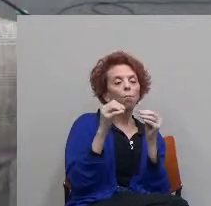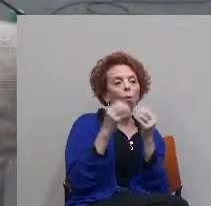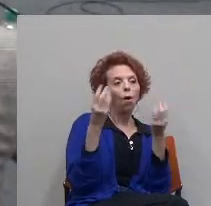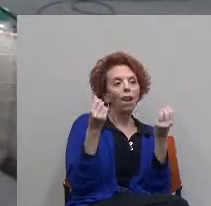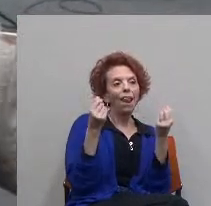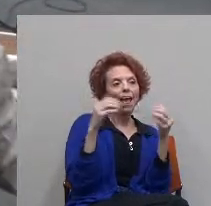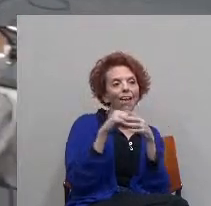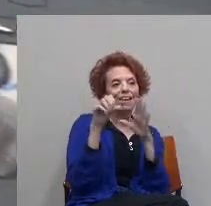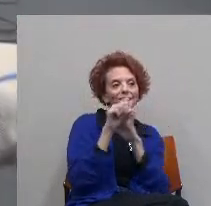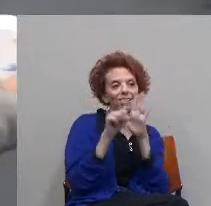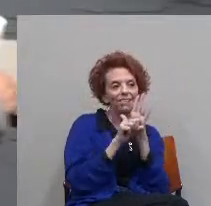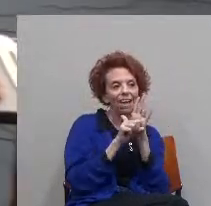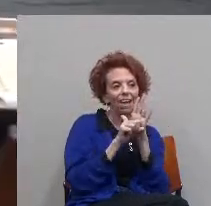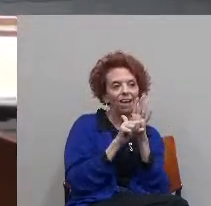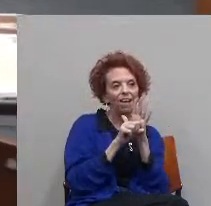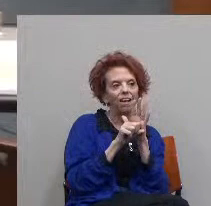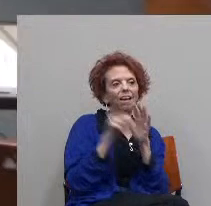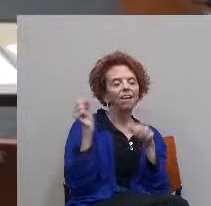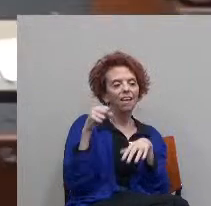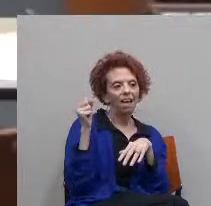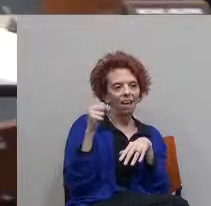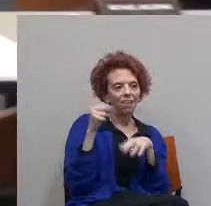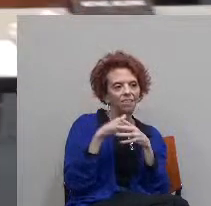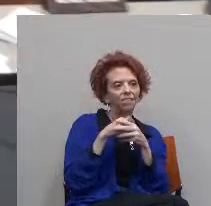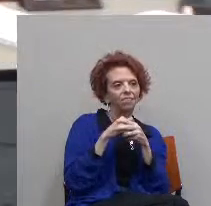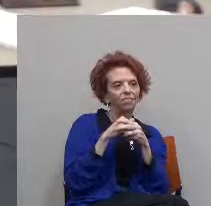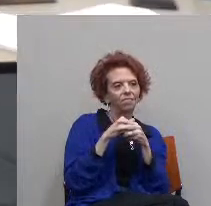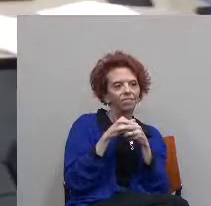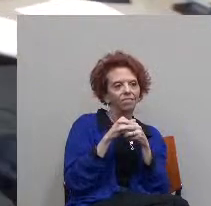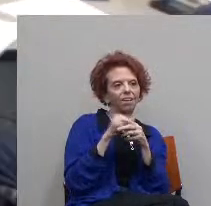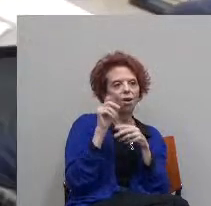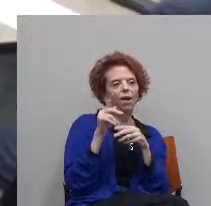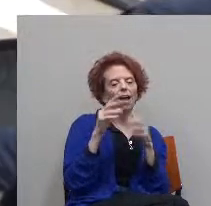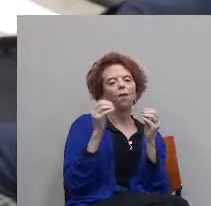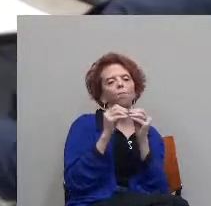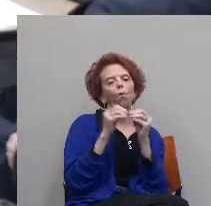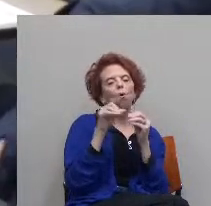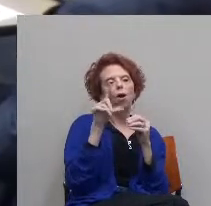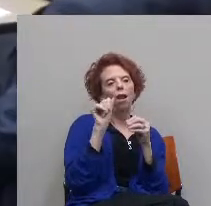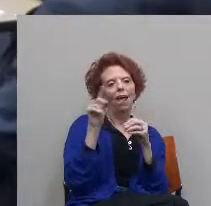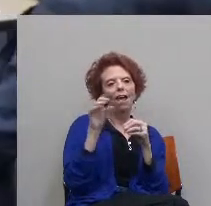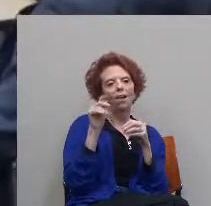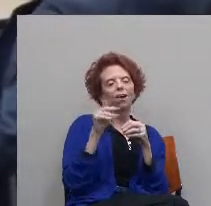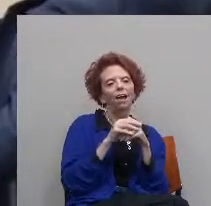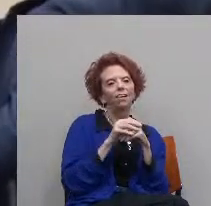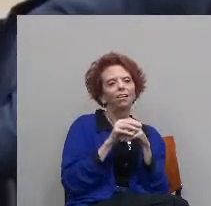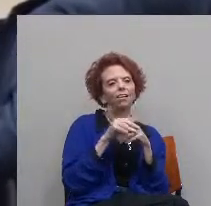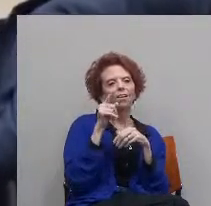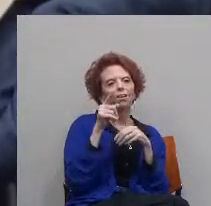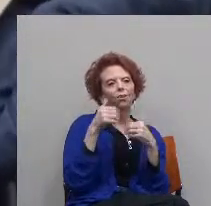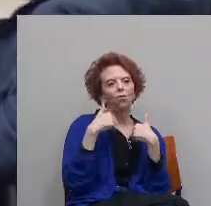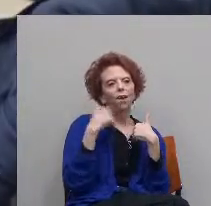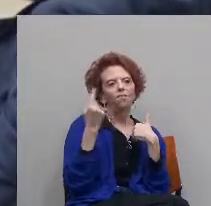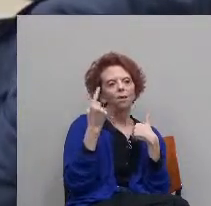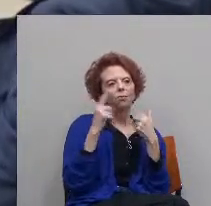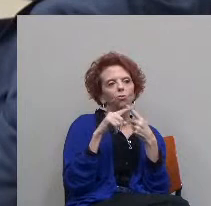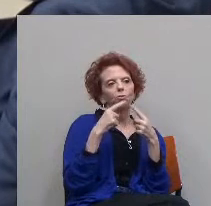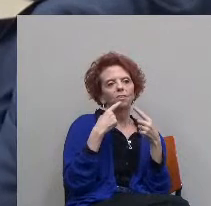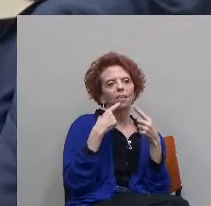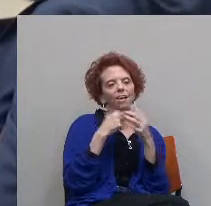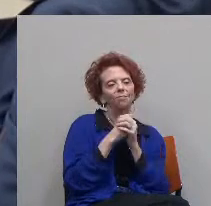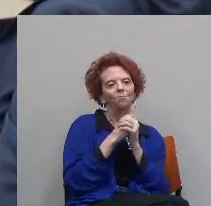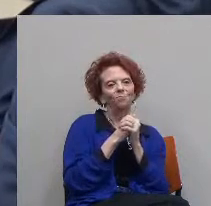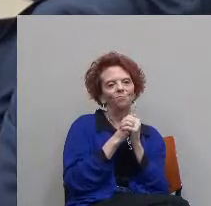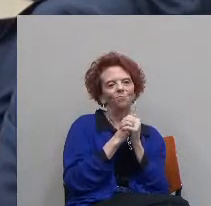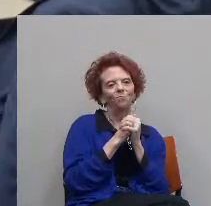in the state? Yes. We have so much. Yes, you do. More land, okay, it's not it. Mr. Rock, you had something to say, and I think you might